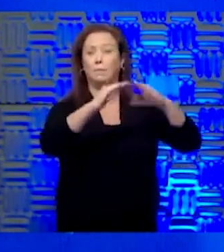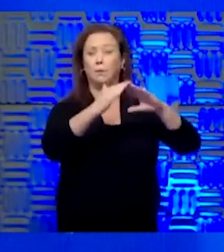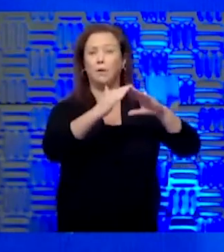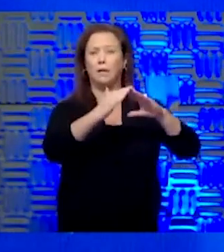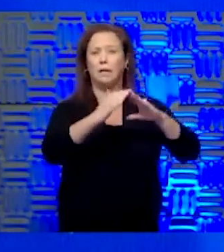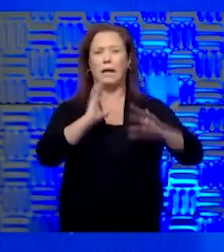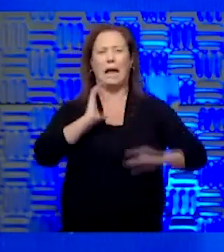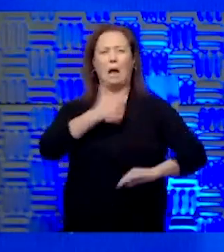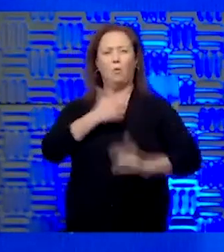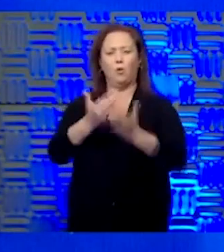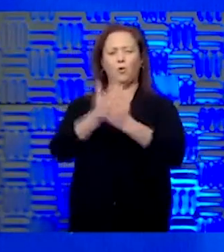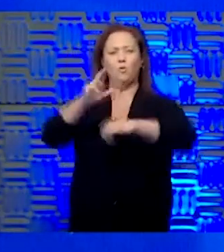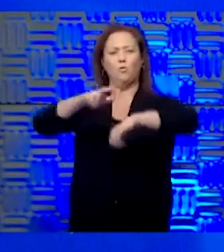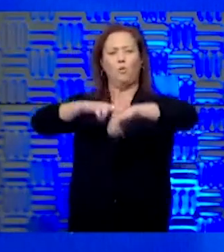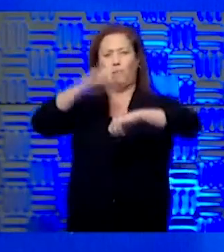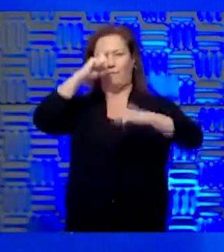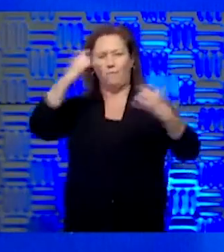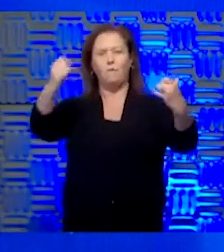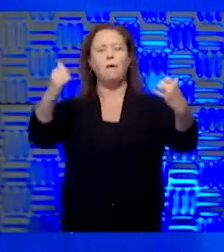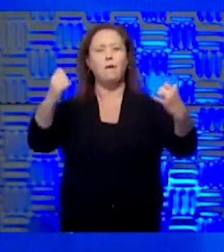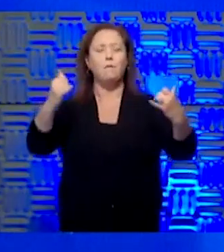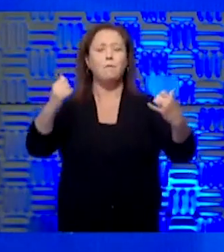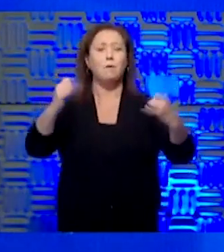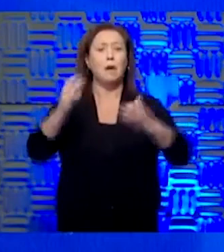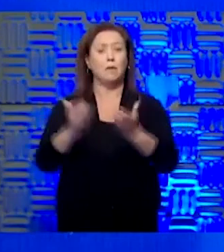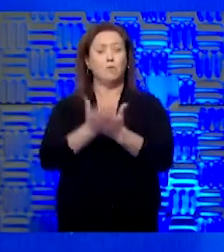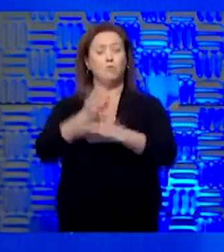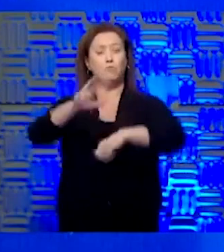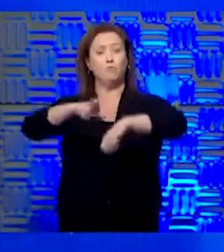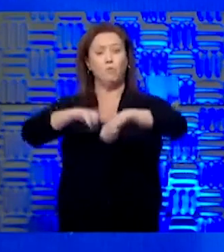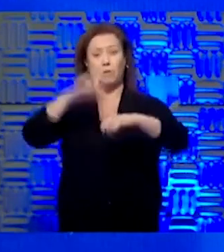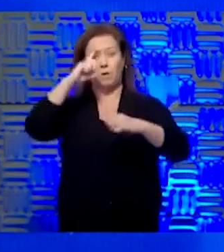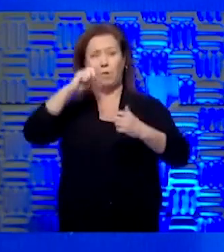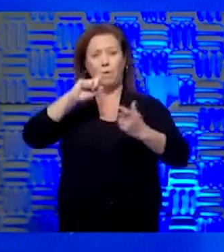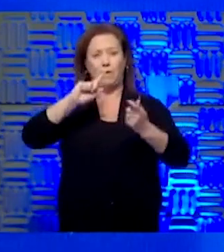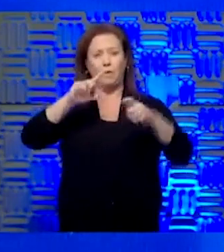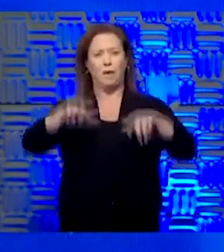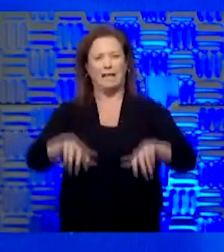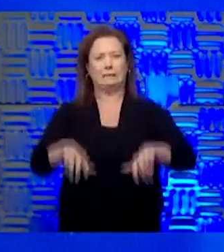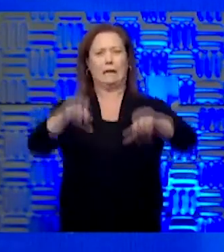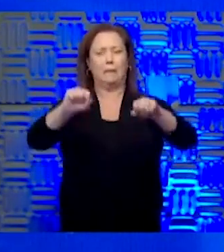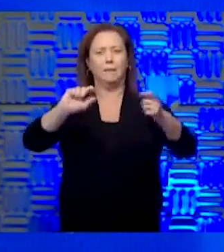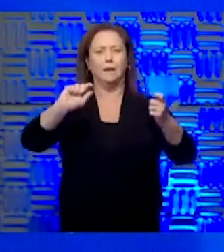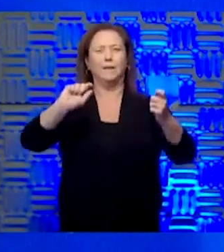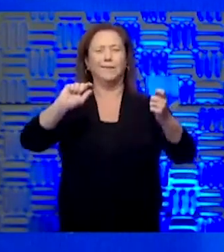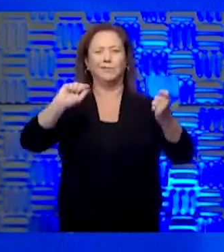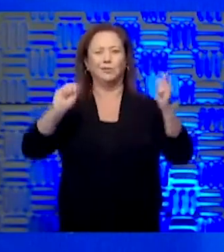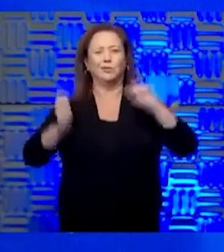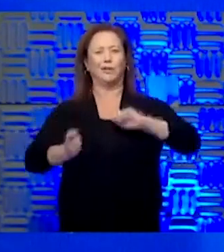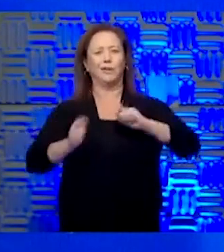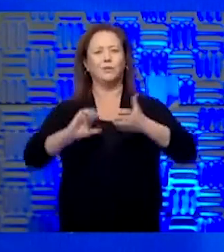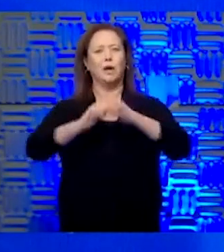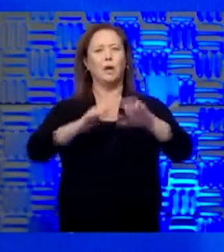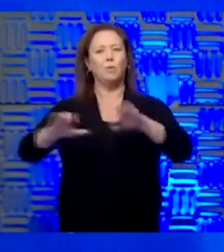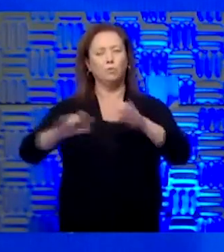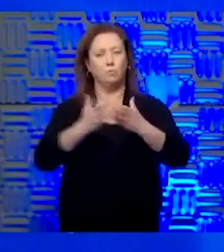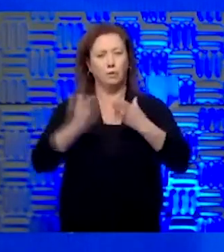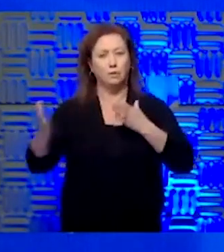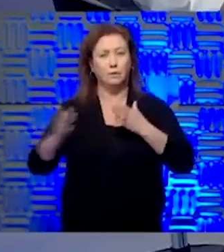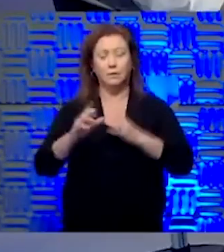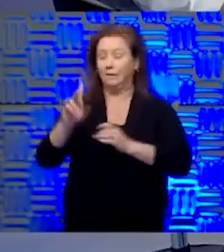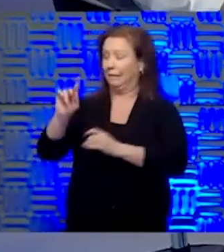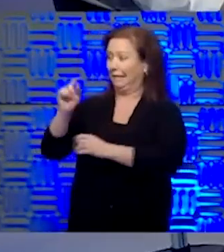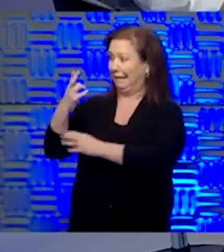of our new normal for now, and as part of that new normal, we've had to adapt how we do things, and one of the most important adaptations,